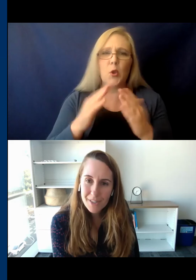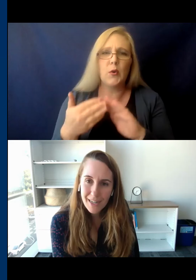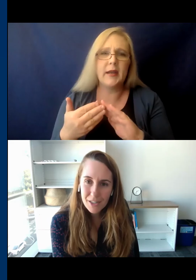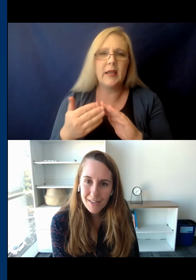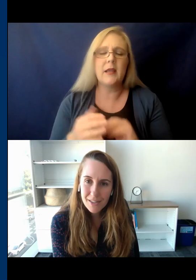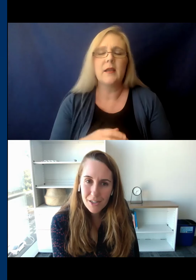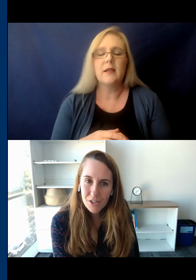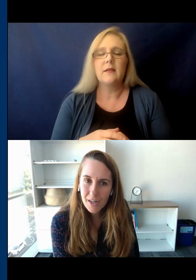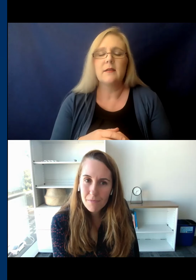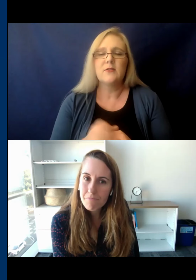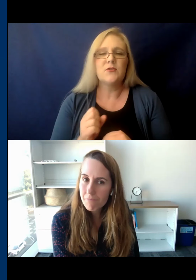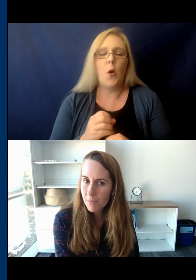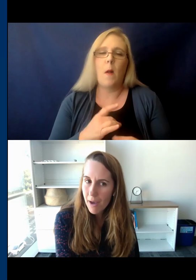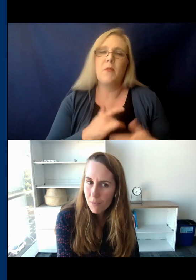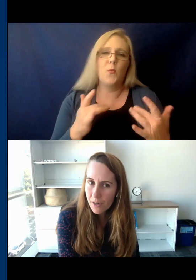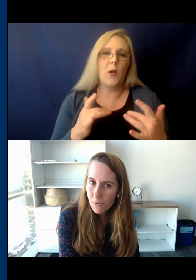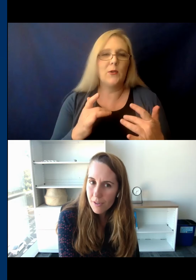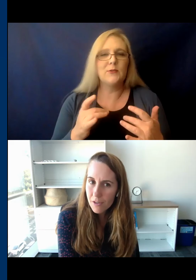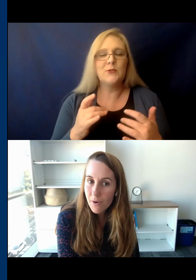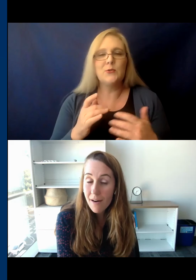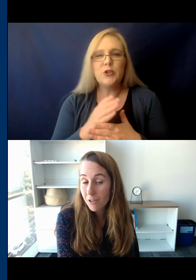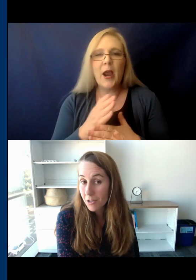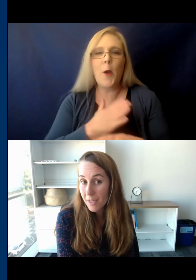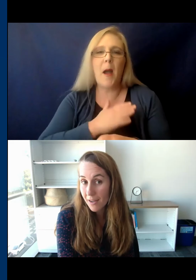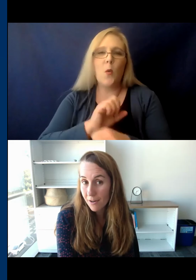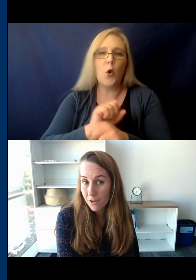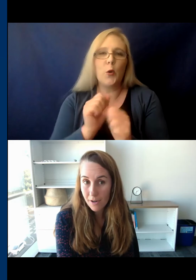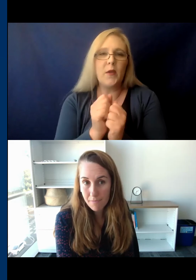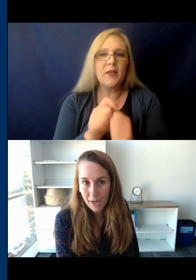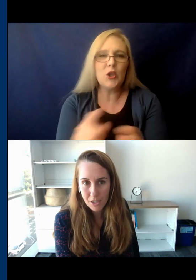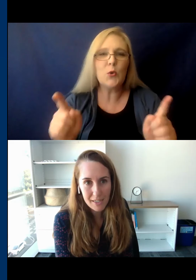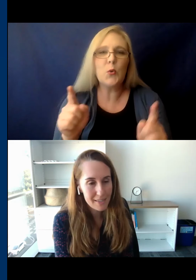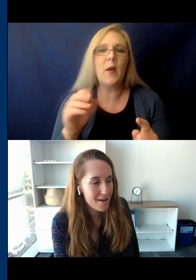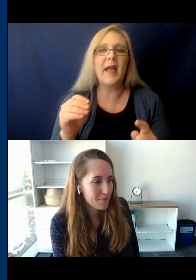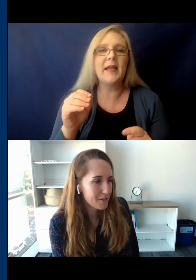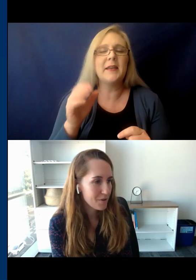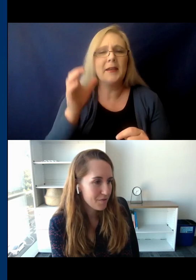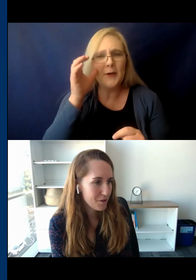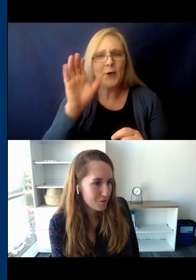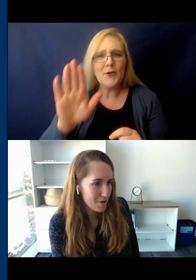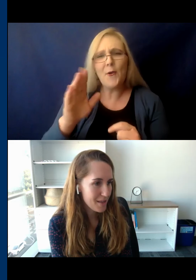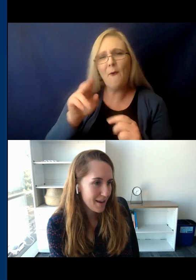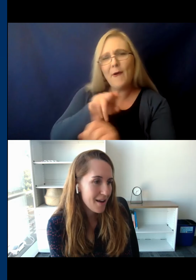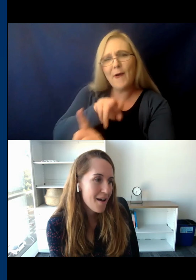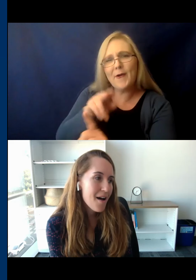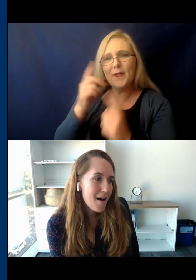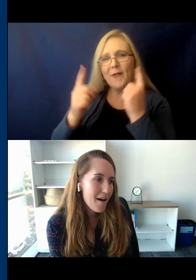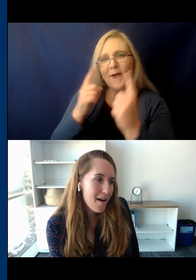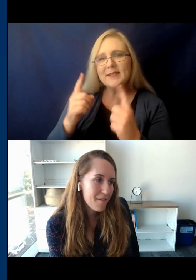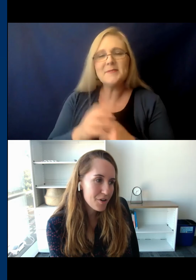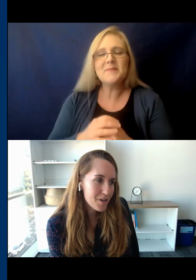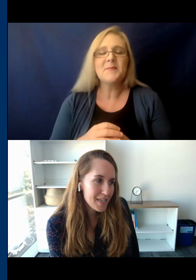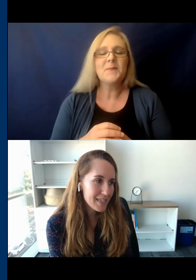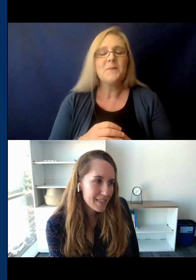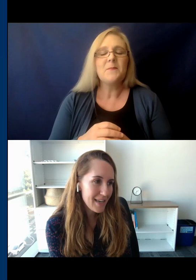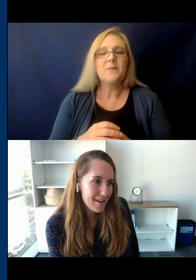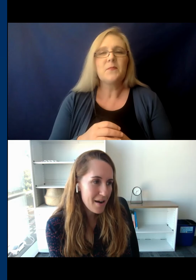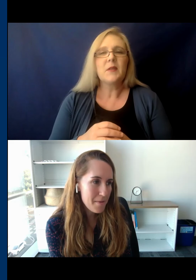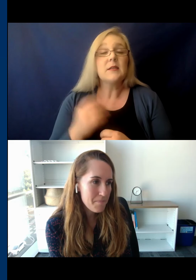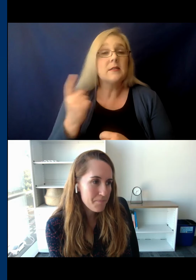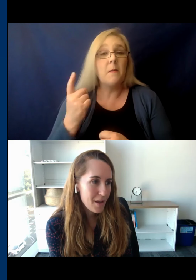I'm thrilled to get a chance to share some of my work with you and also hear your impressions, because if there's one thing I've learned